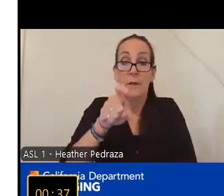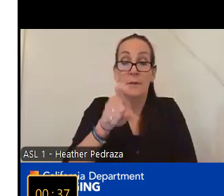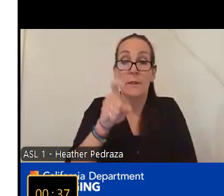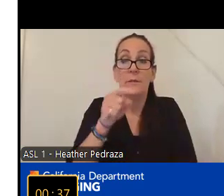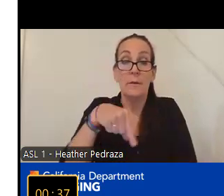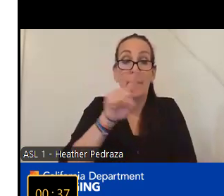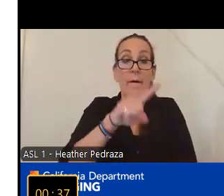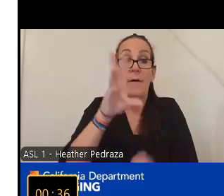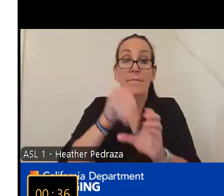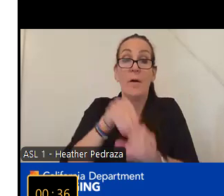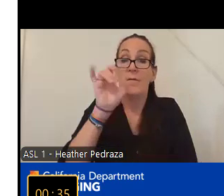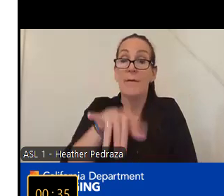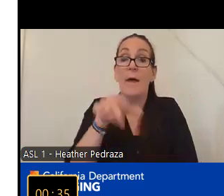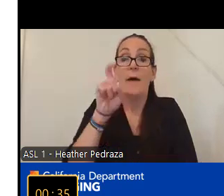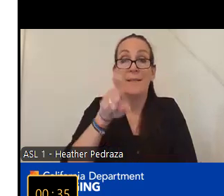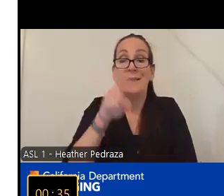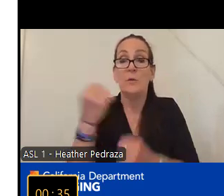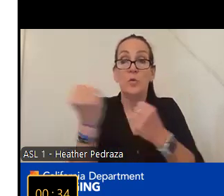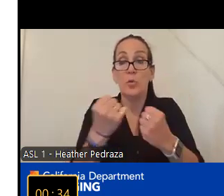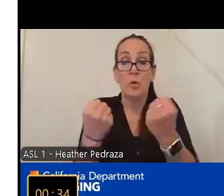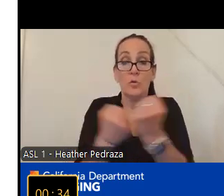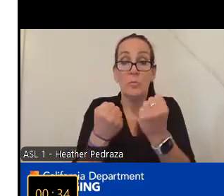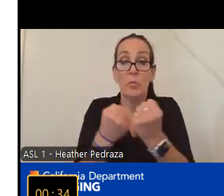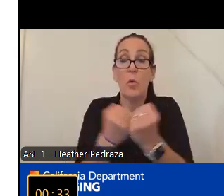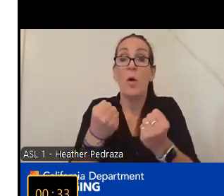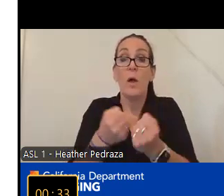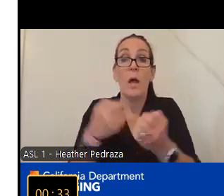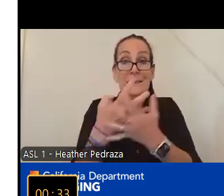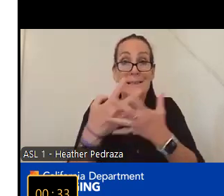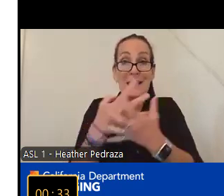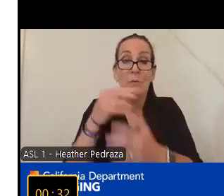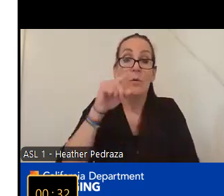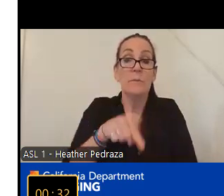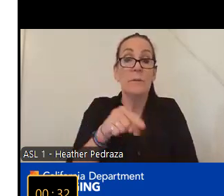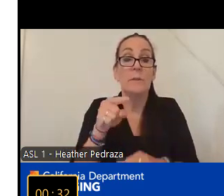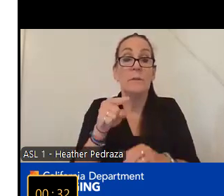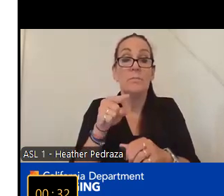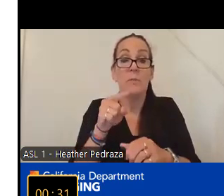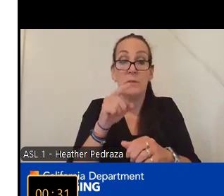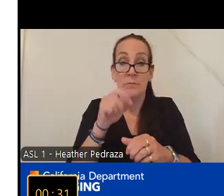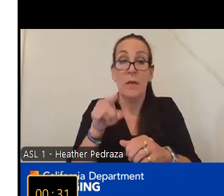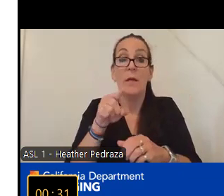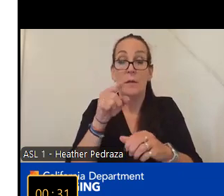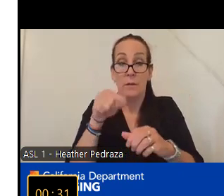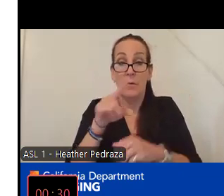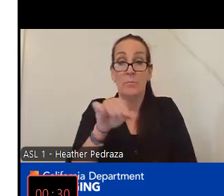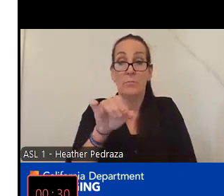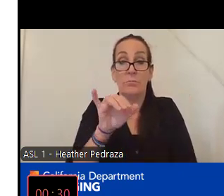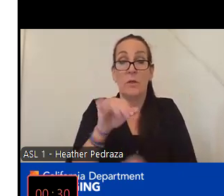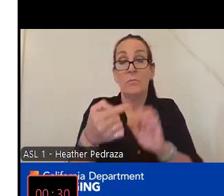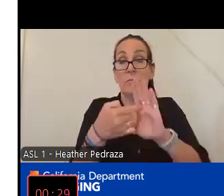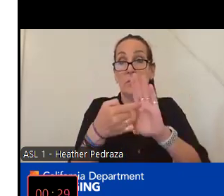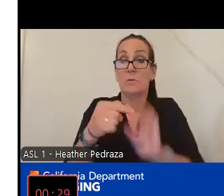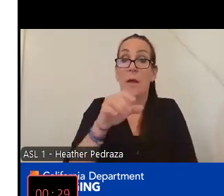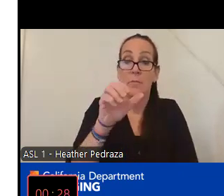strong support network, especially against service denials generated by artificial intelligence, AI. Next